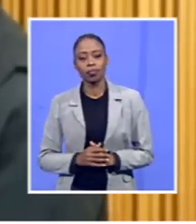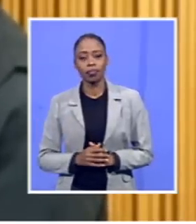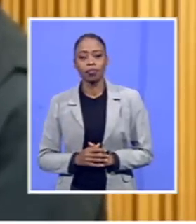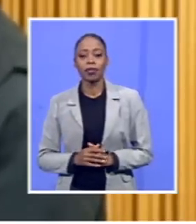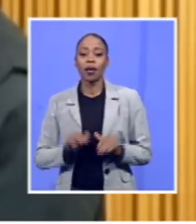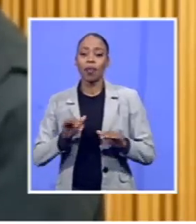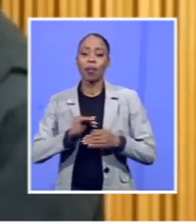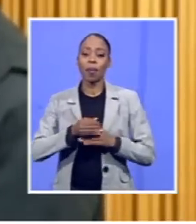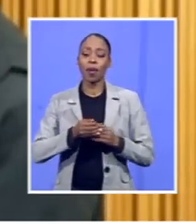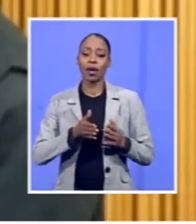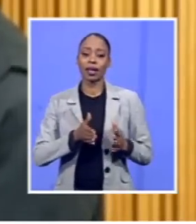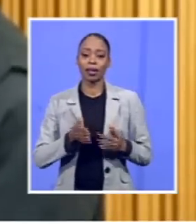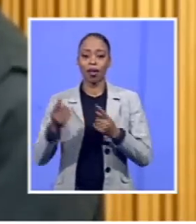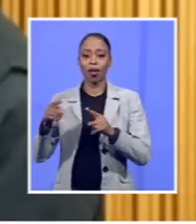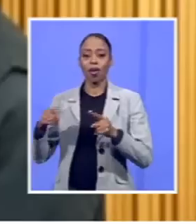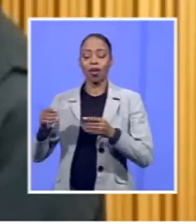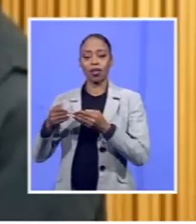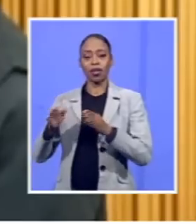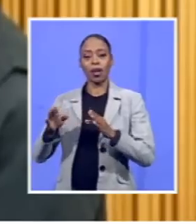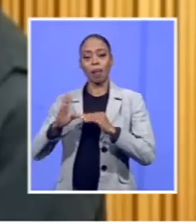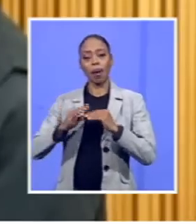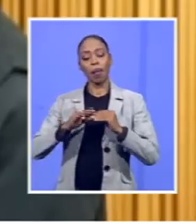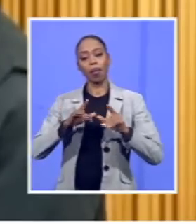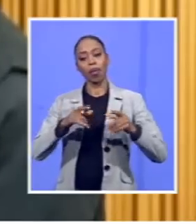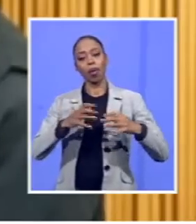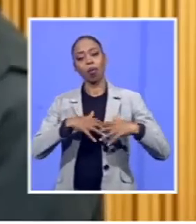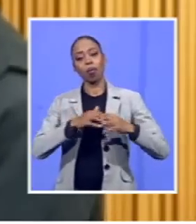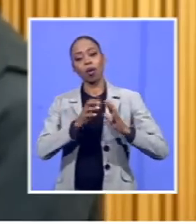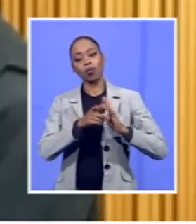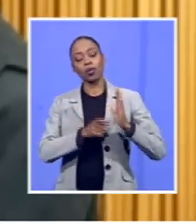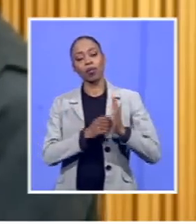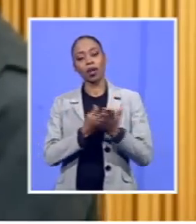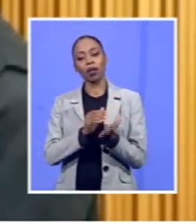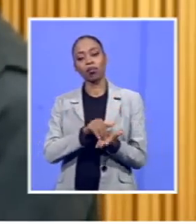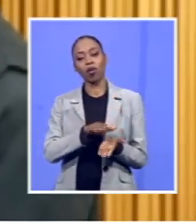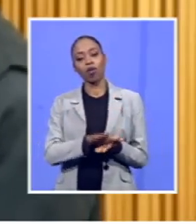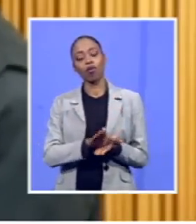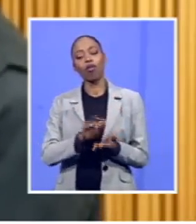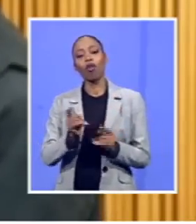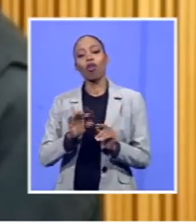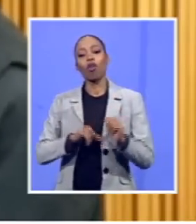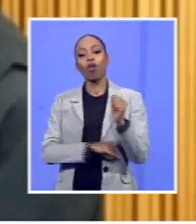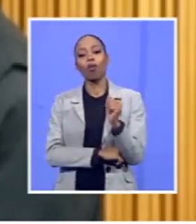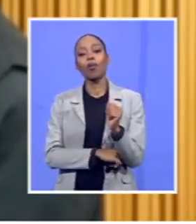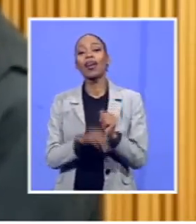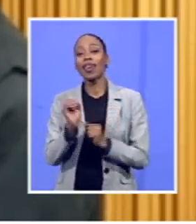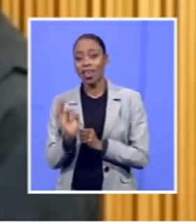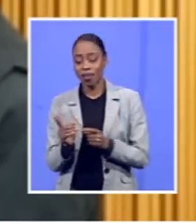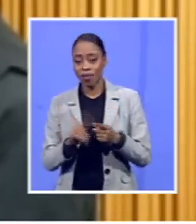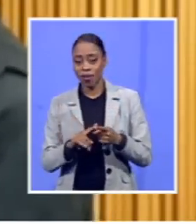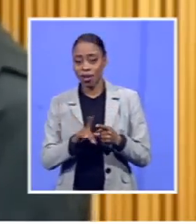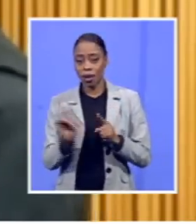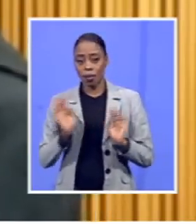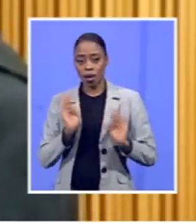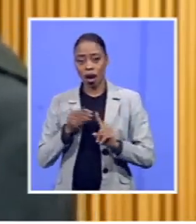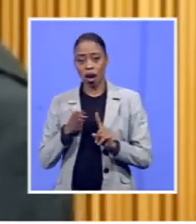Public Protector, the Auditor General, a member of the Commission established by this chapter, may be removed from office only on A, the ground of